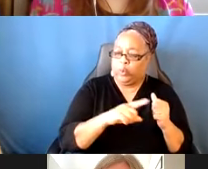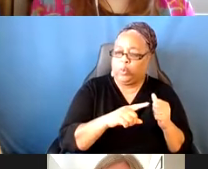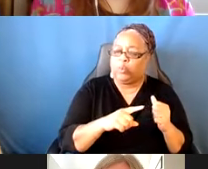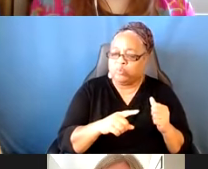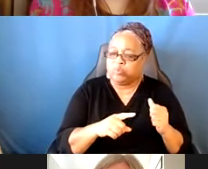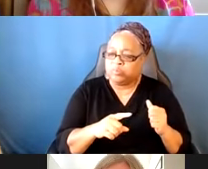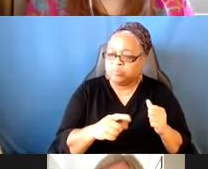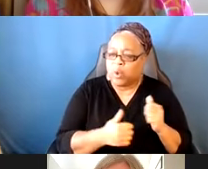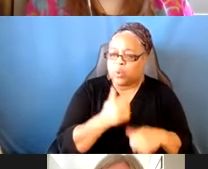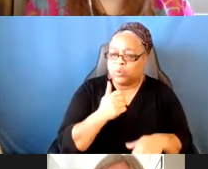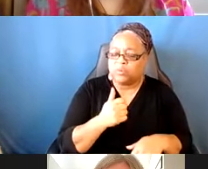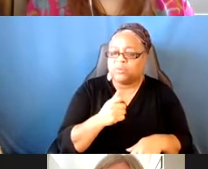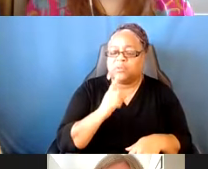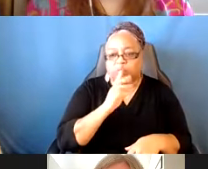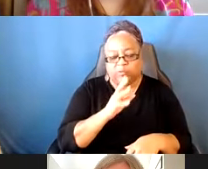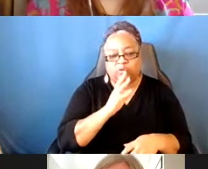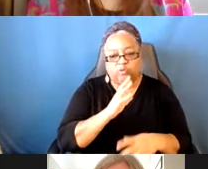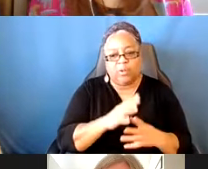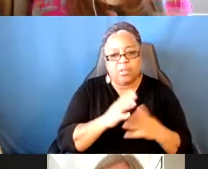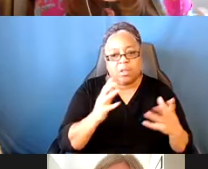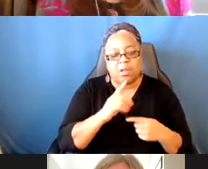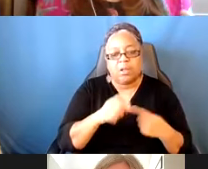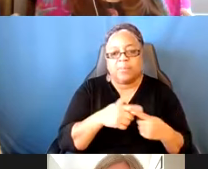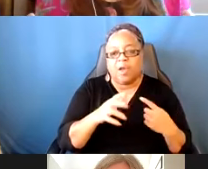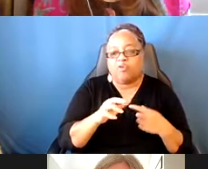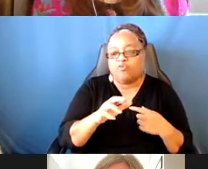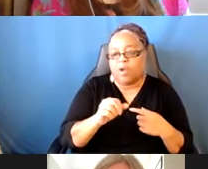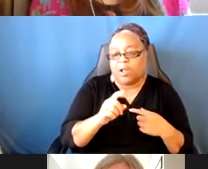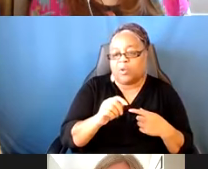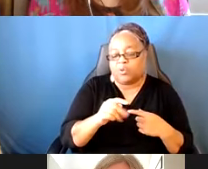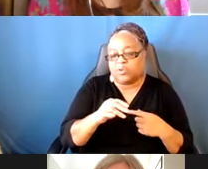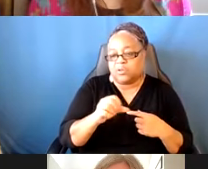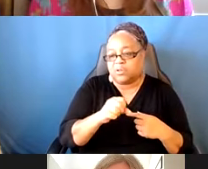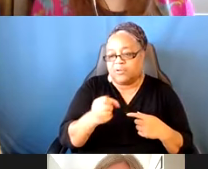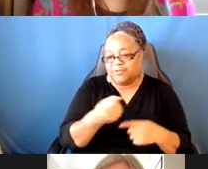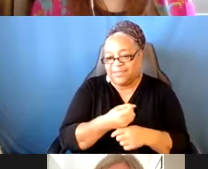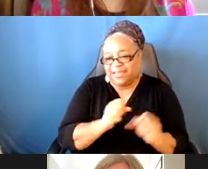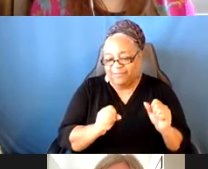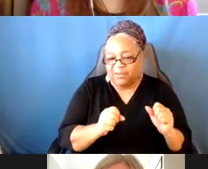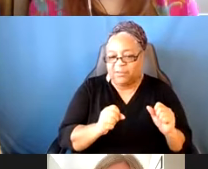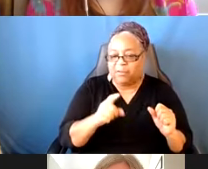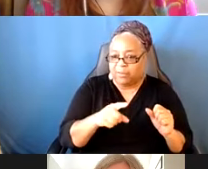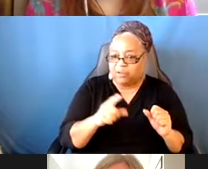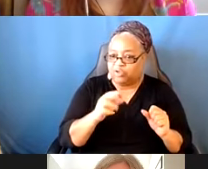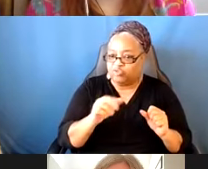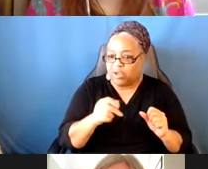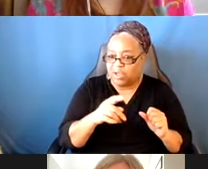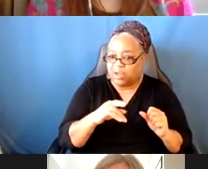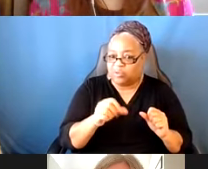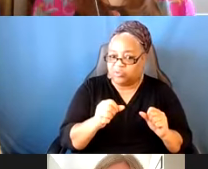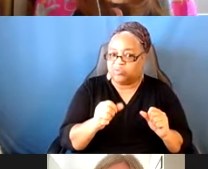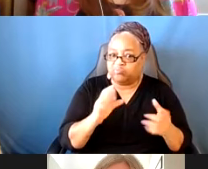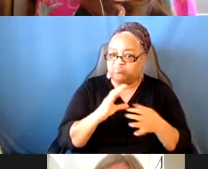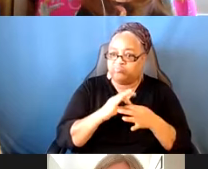on routes of safety in our work with victim survivors, because these routes go along with the best practices of trauma-informed